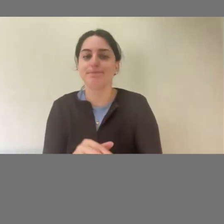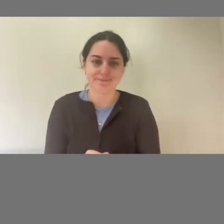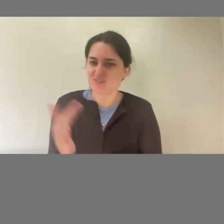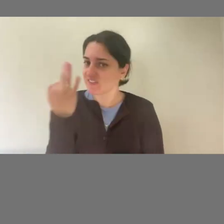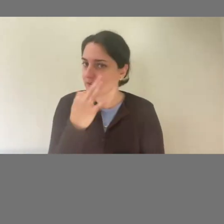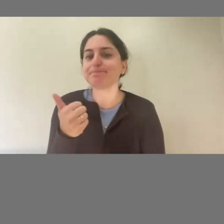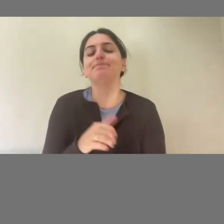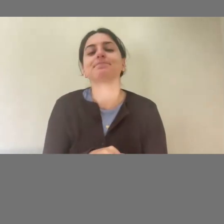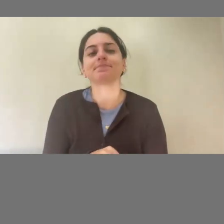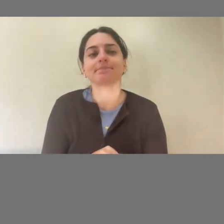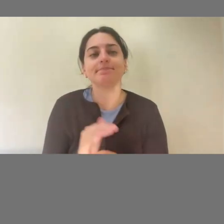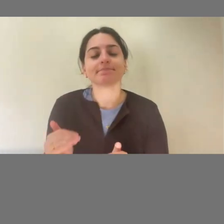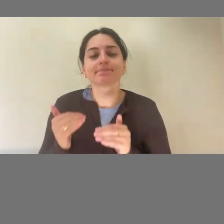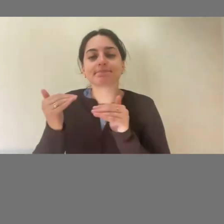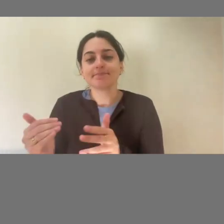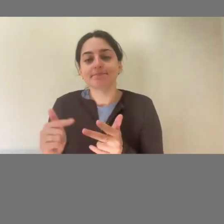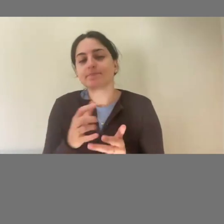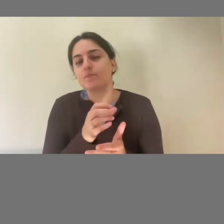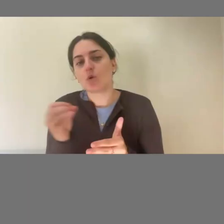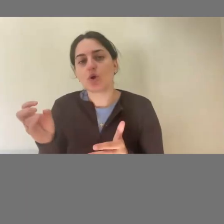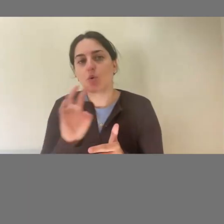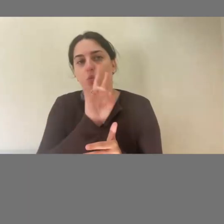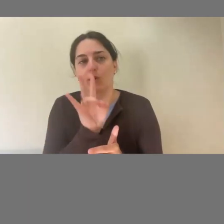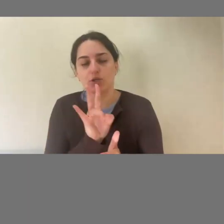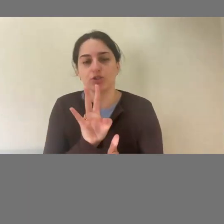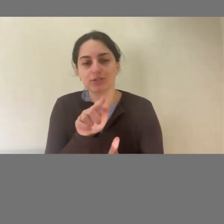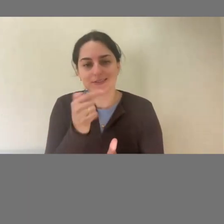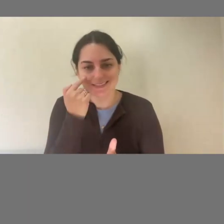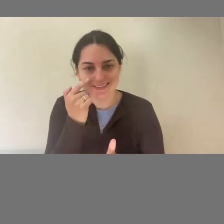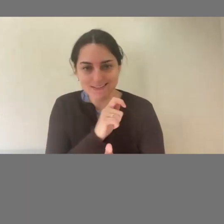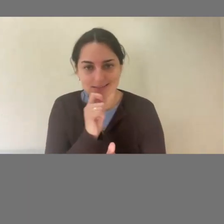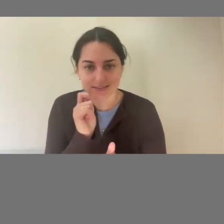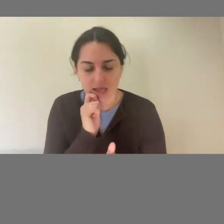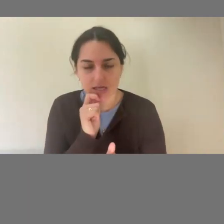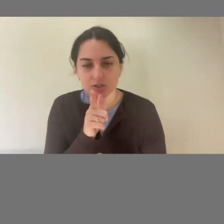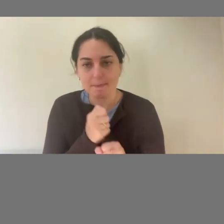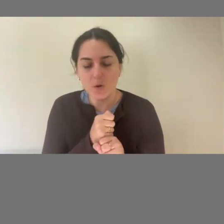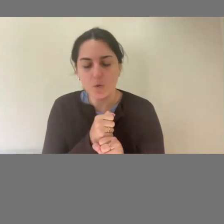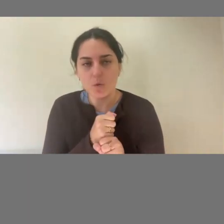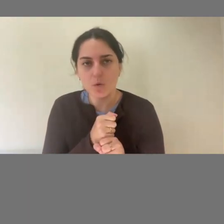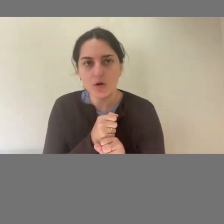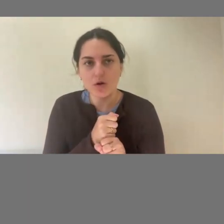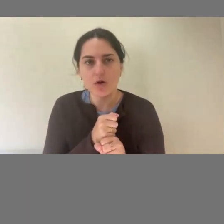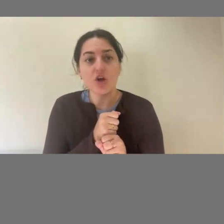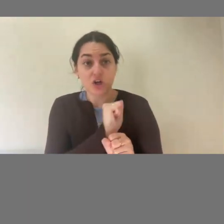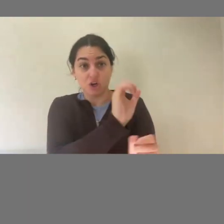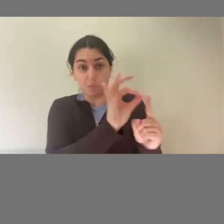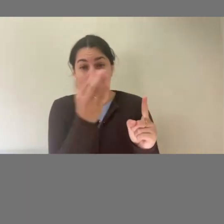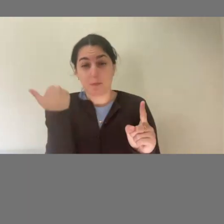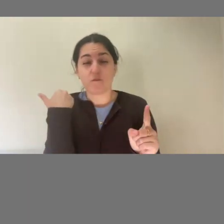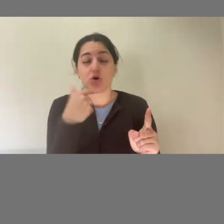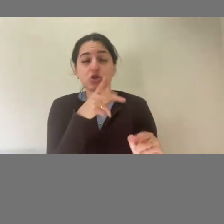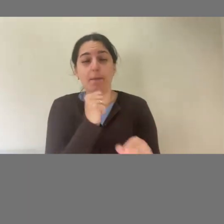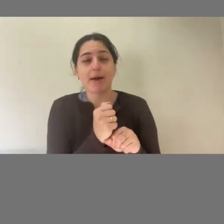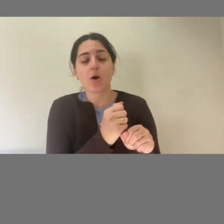fine. So another question that's come in was about the point that you raised in relation to